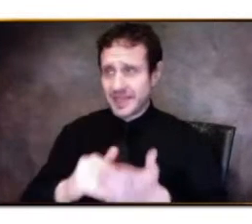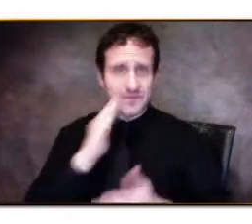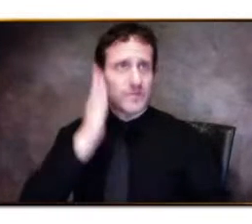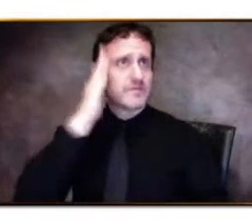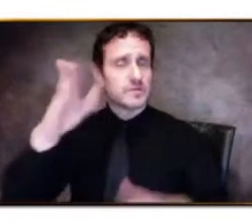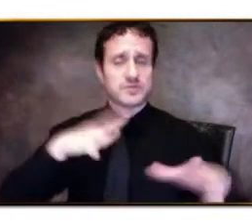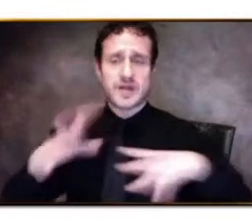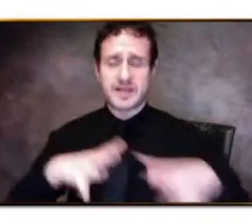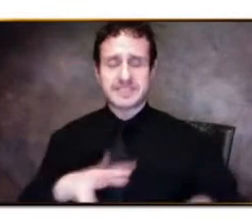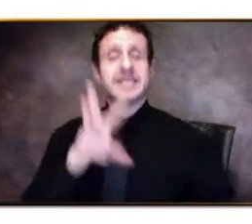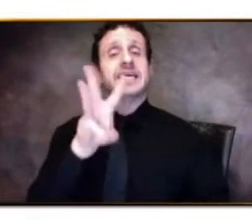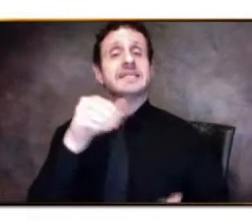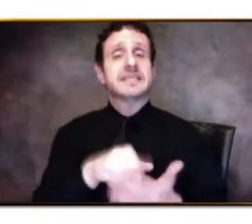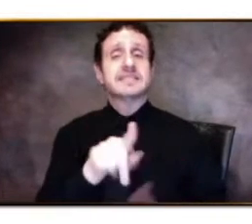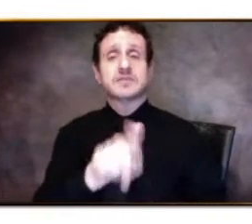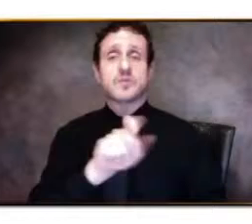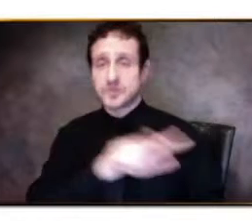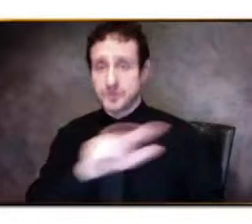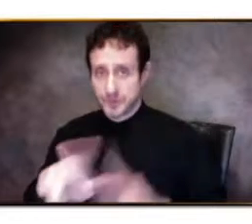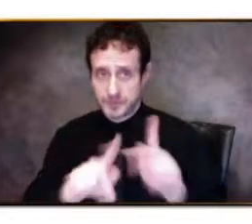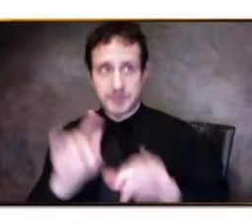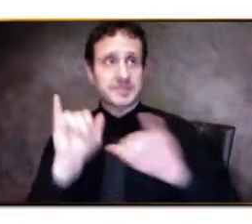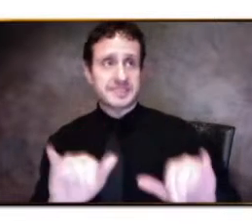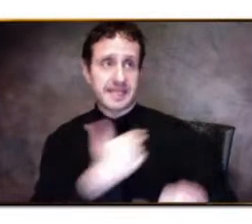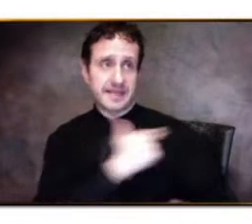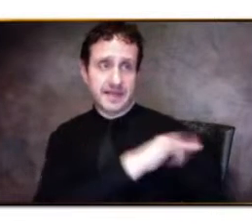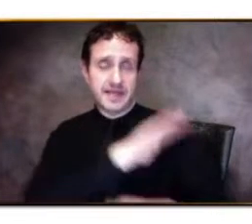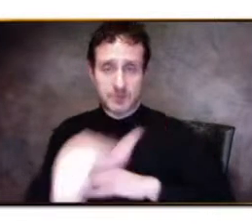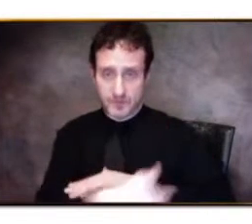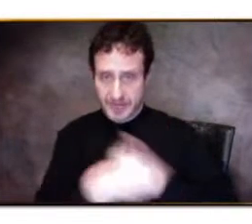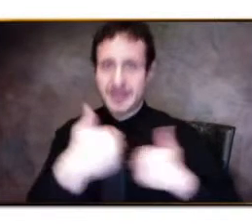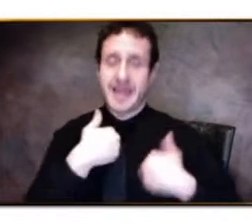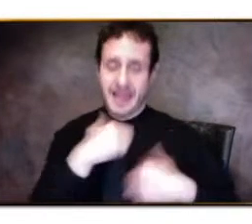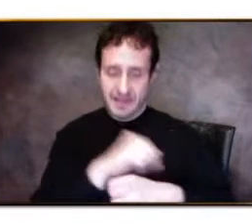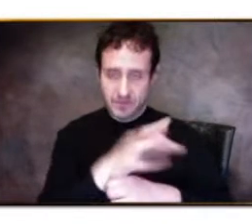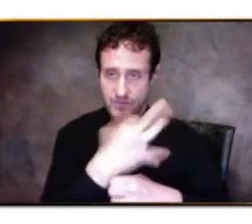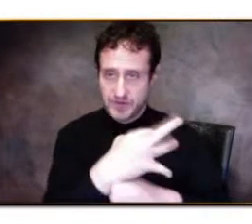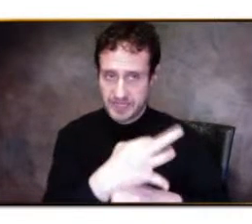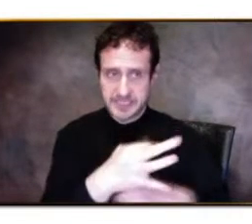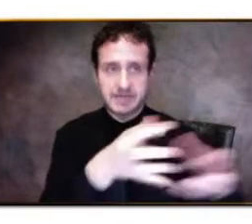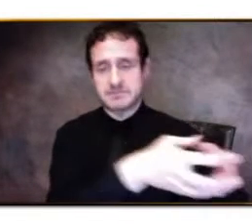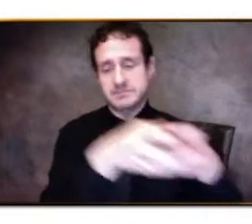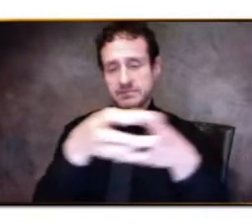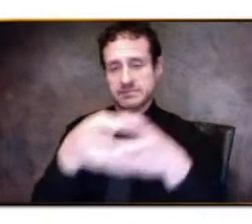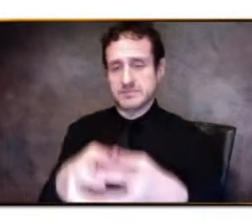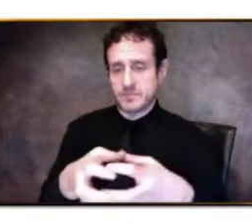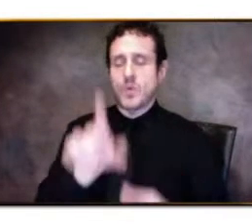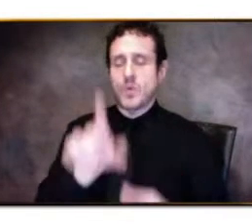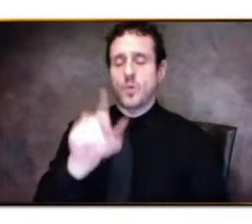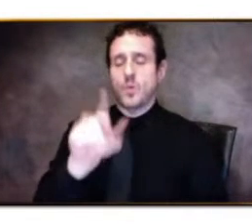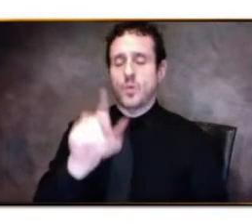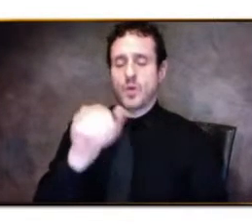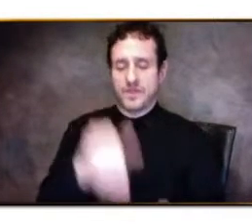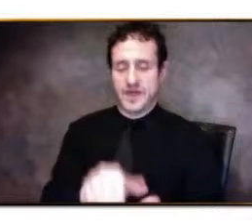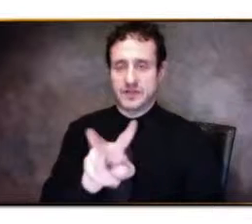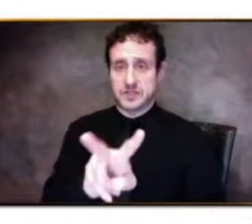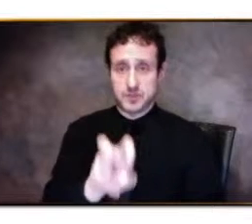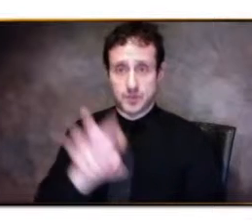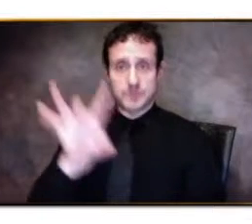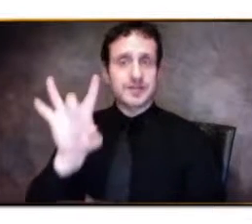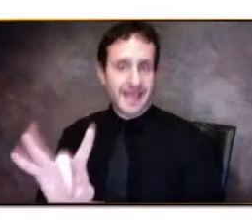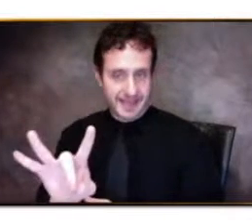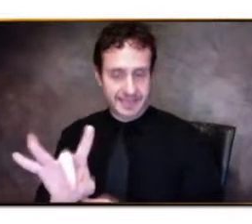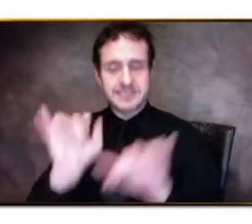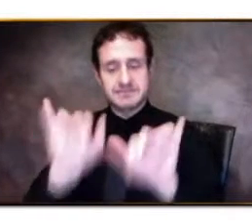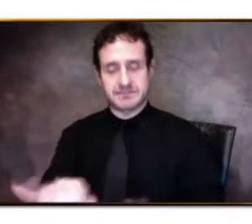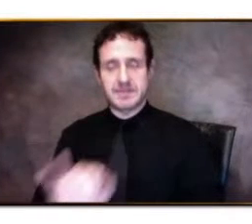6,133 individuals were reported to be in the hospital overnight with COVID-19, and of those, 1,208 patients were in the ICU